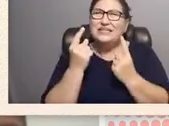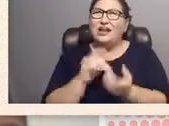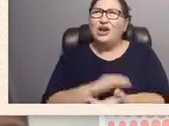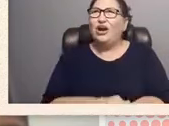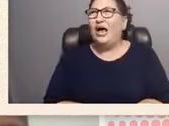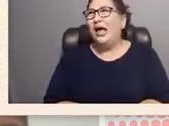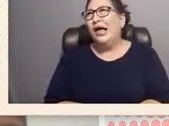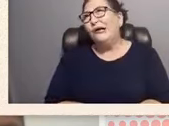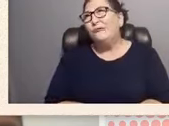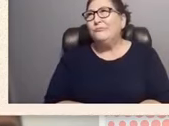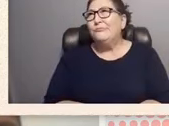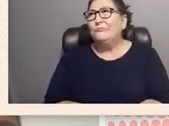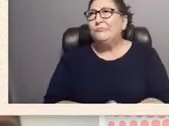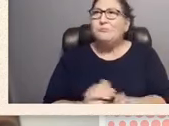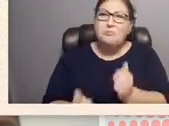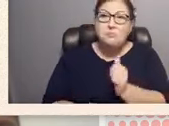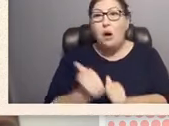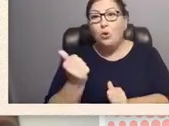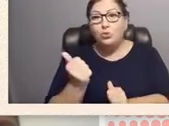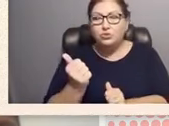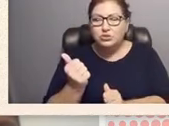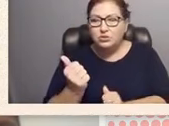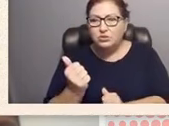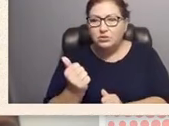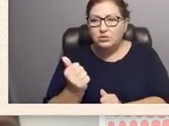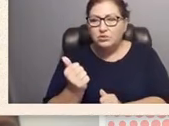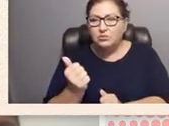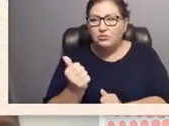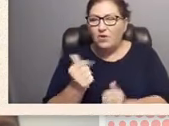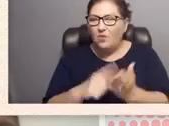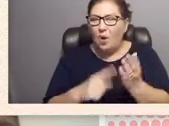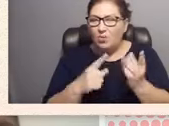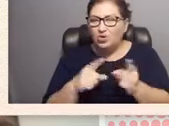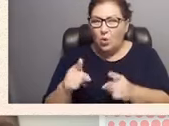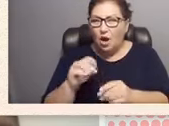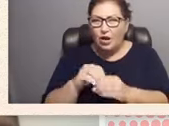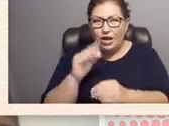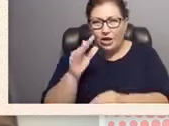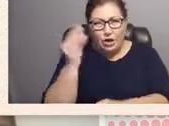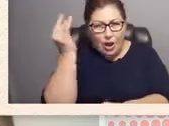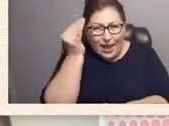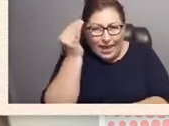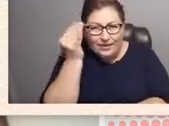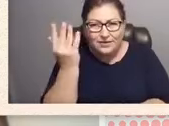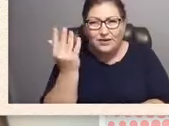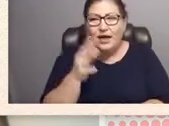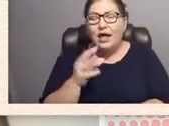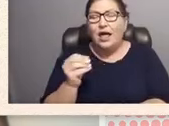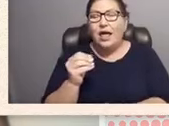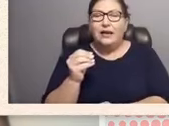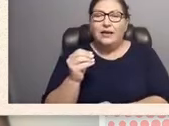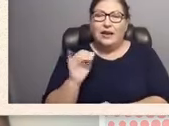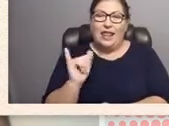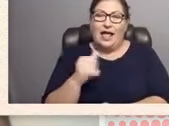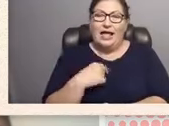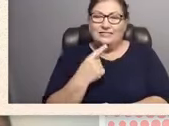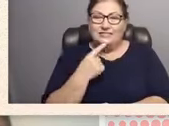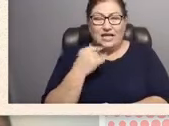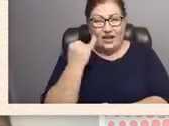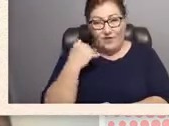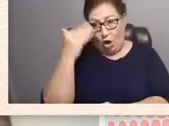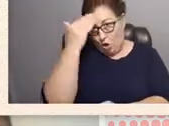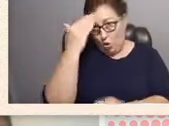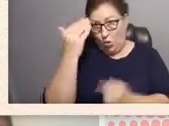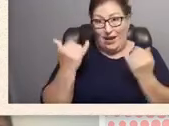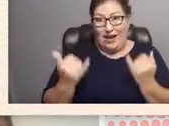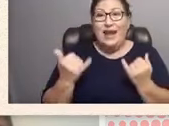majority of like what was going on in your head. And as I said, like if I knew now